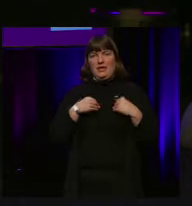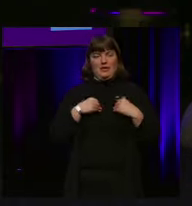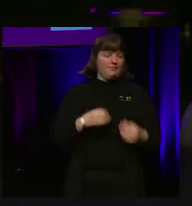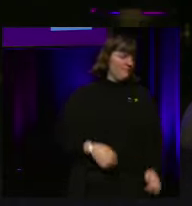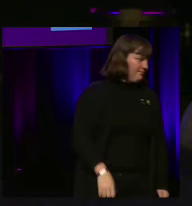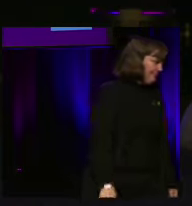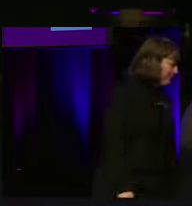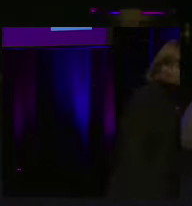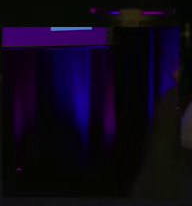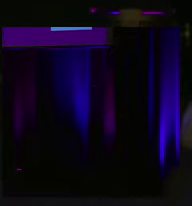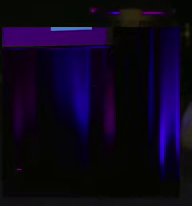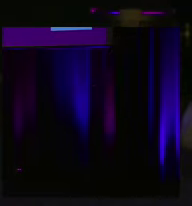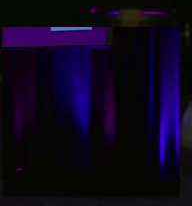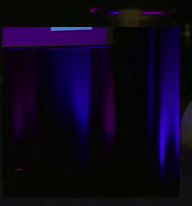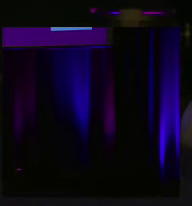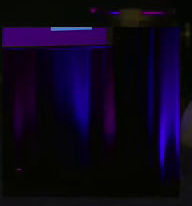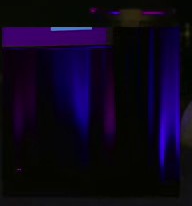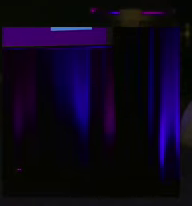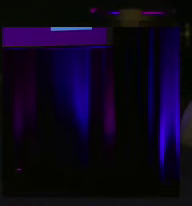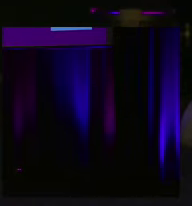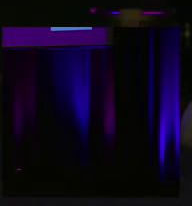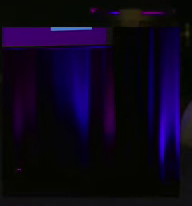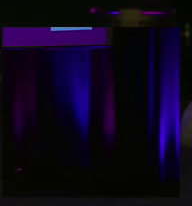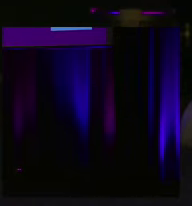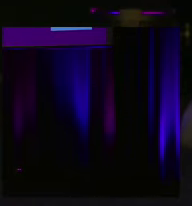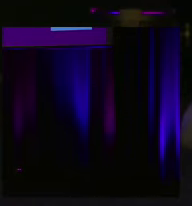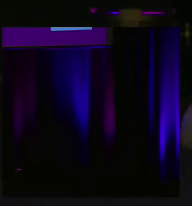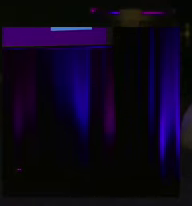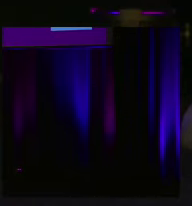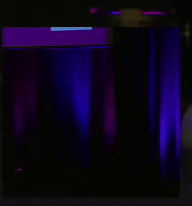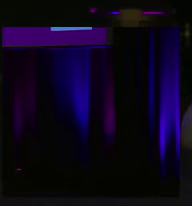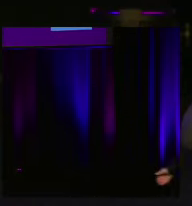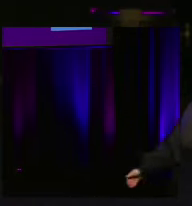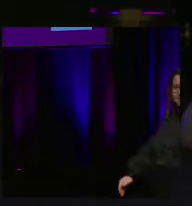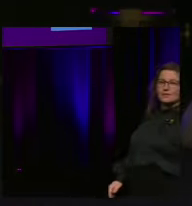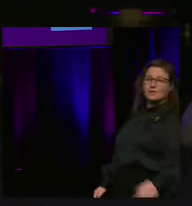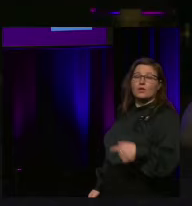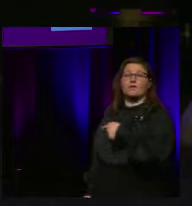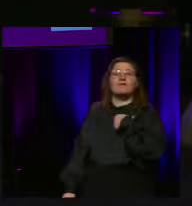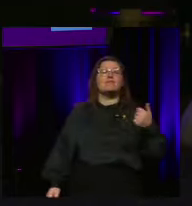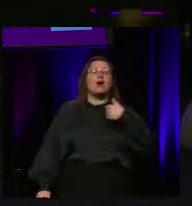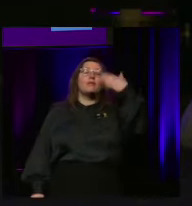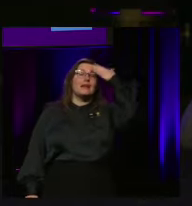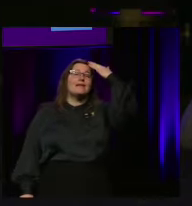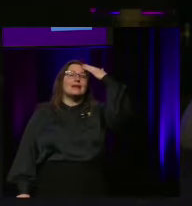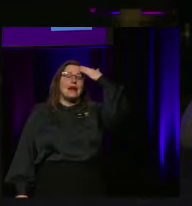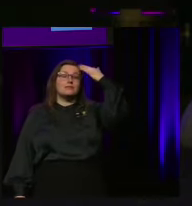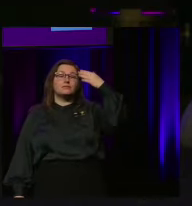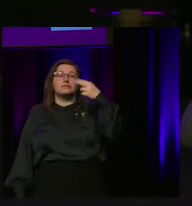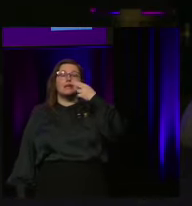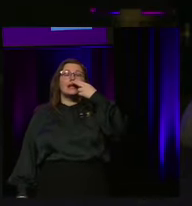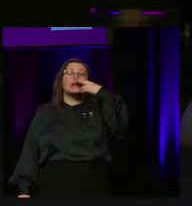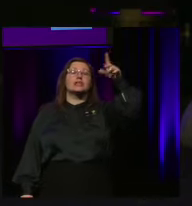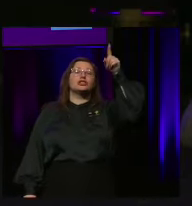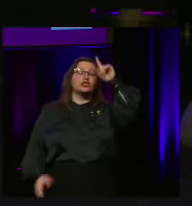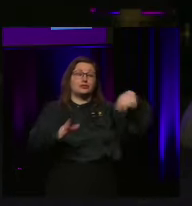I think also it's interesting to be aware of that Nazi Germany had